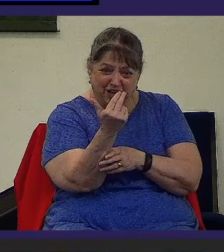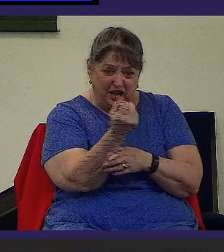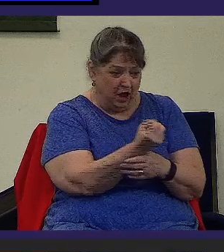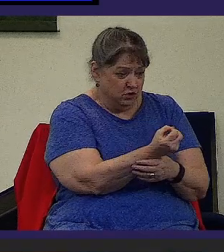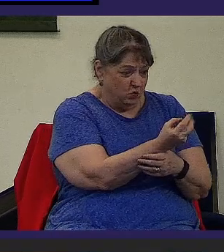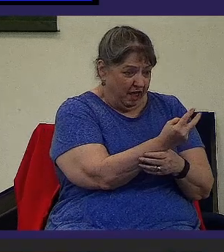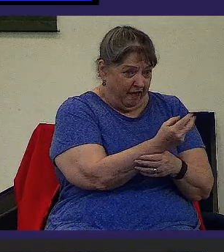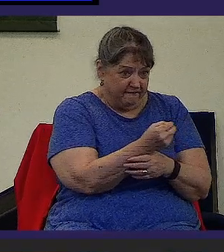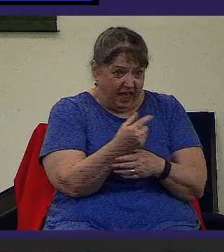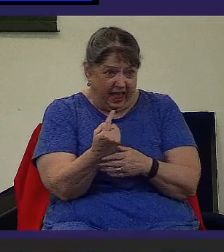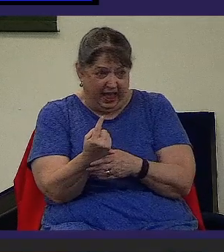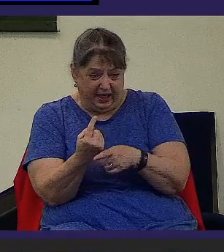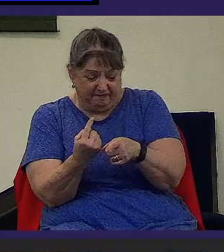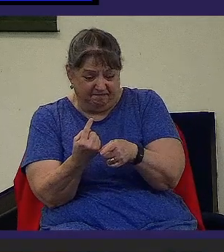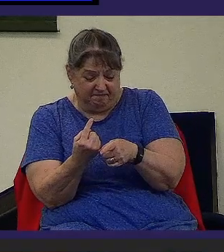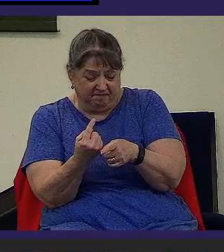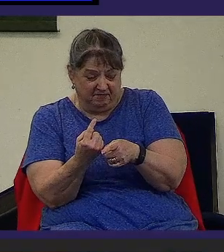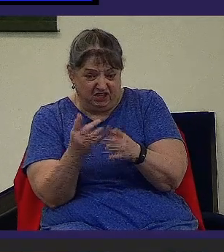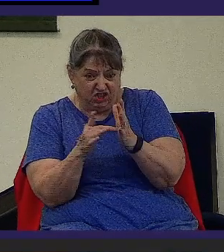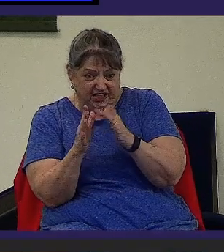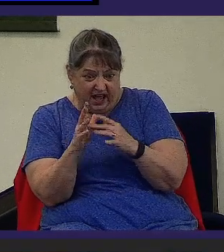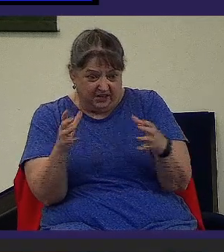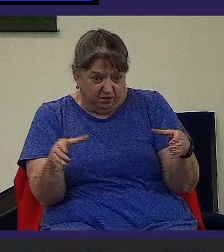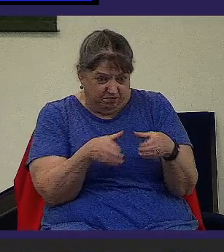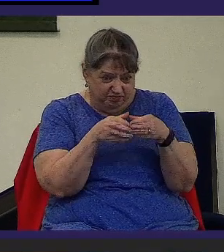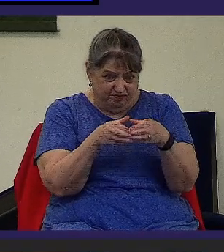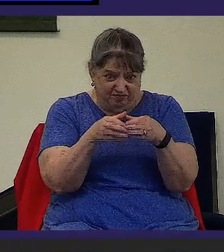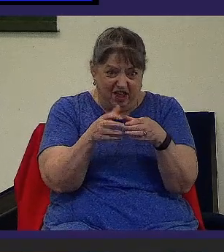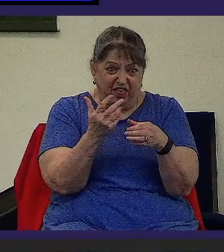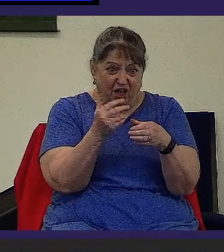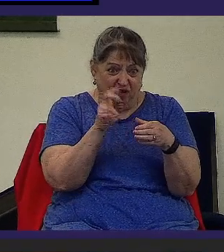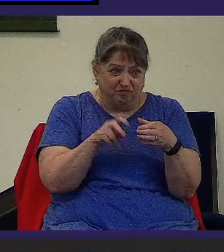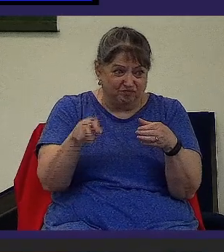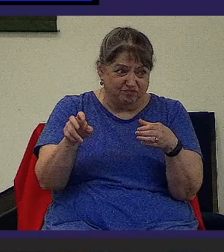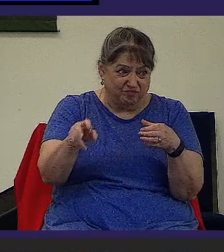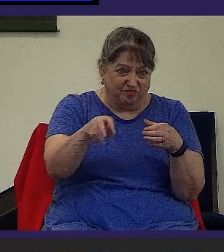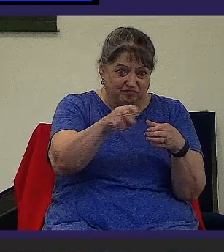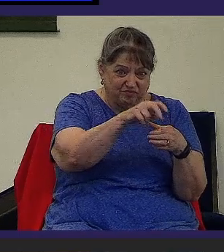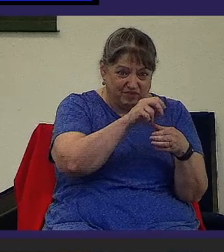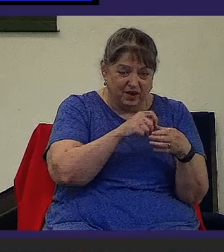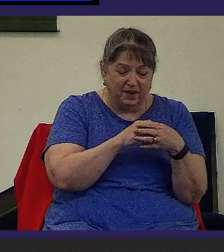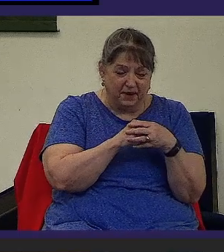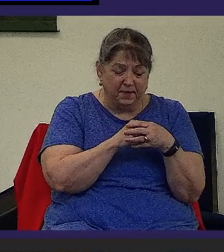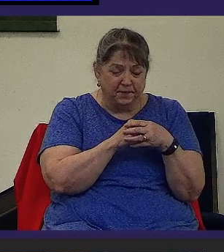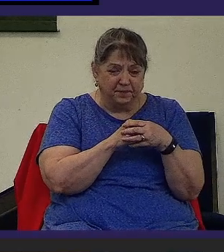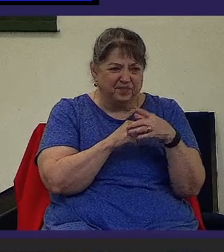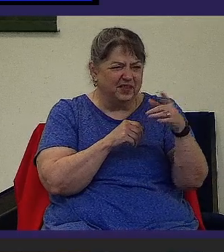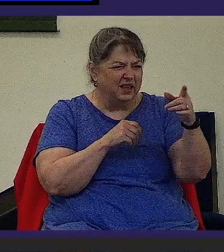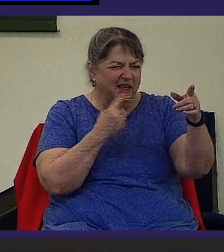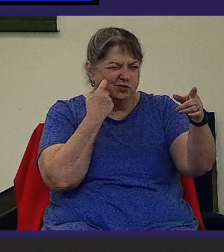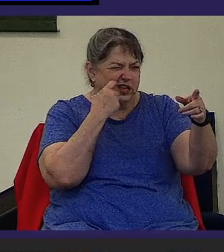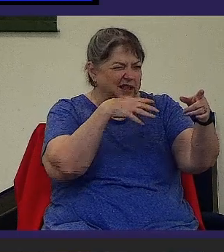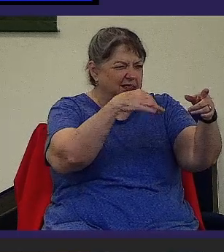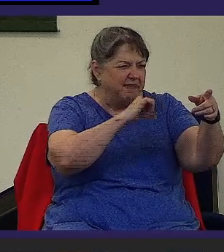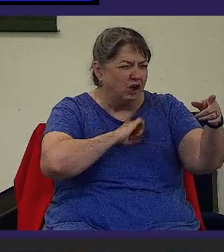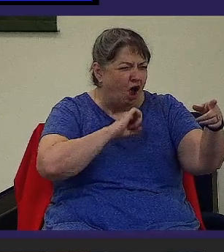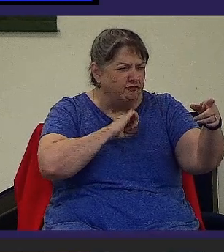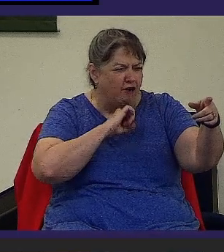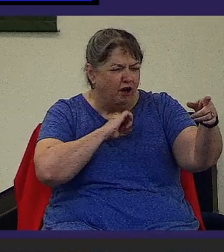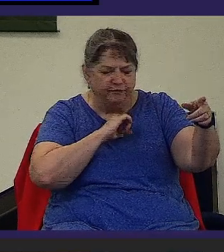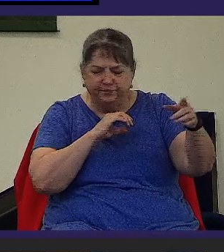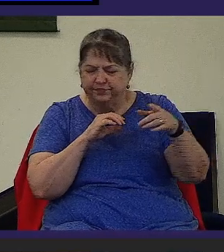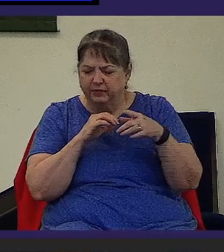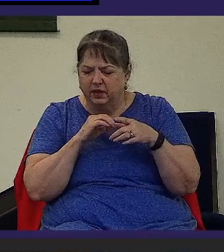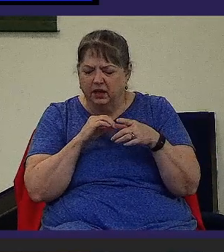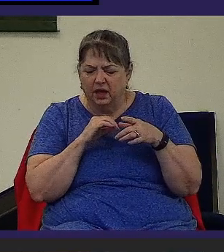even after the fact that he tells them he declares to them what they declared to him in chapter 13 and verse 13